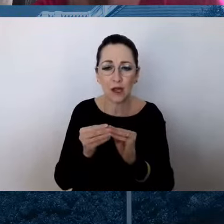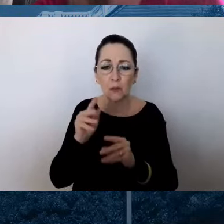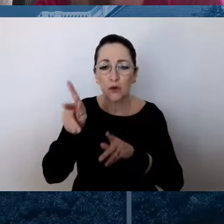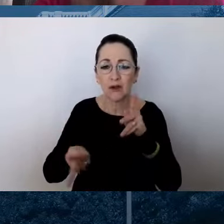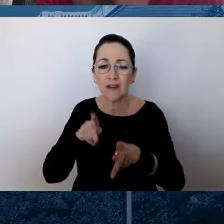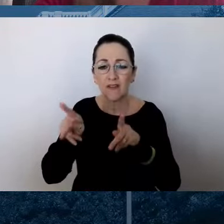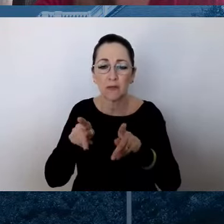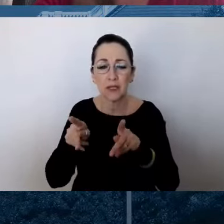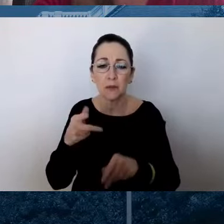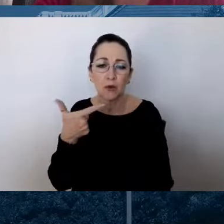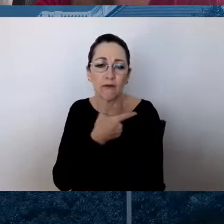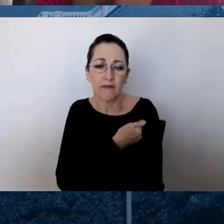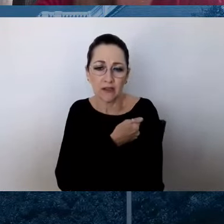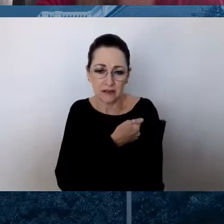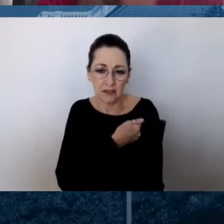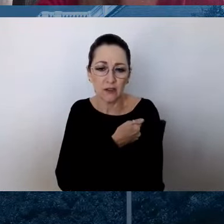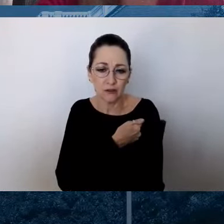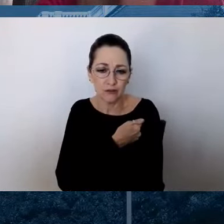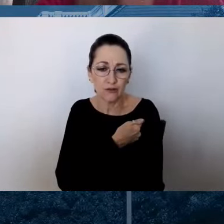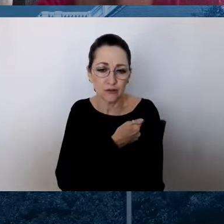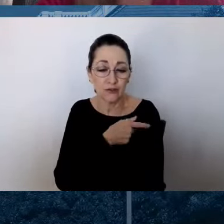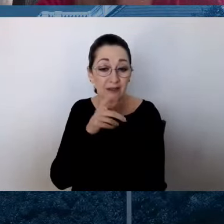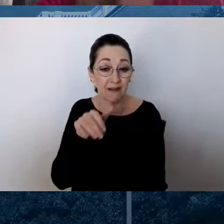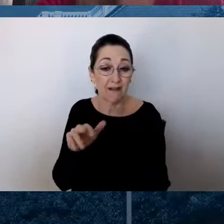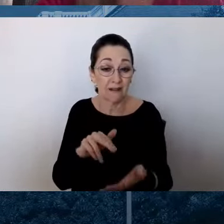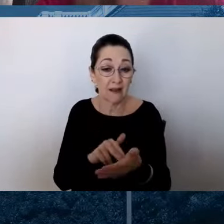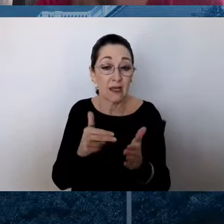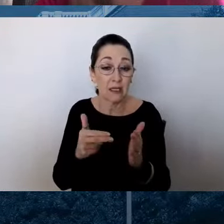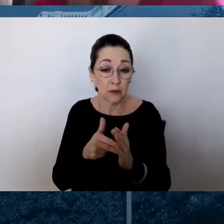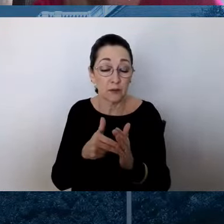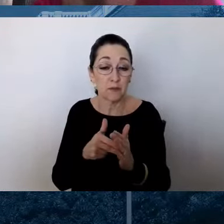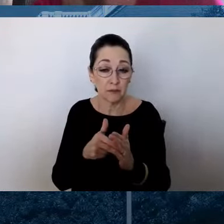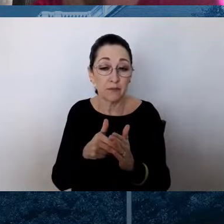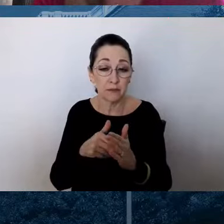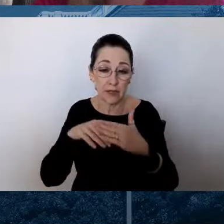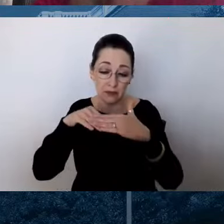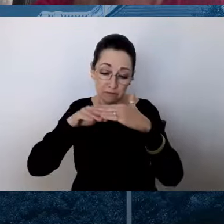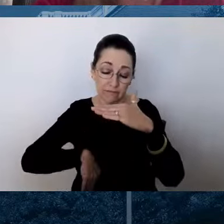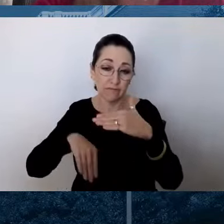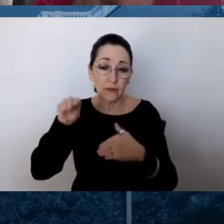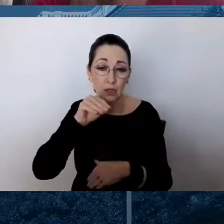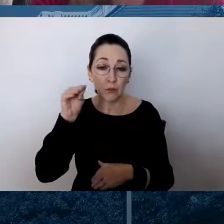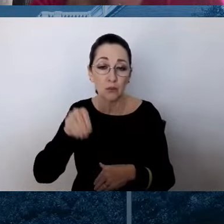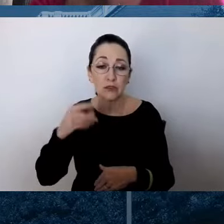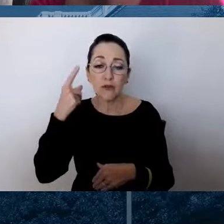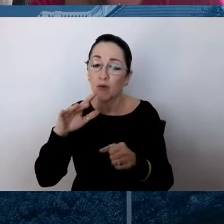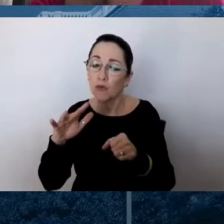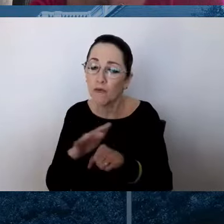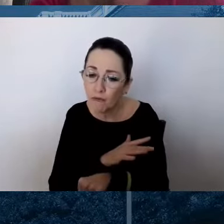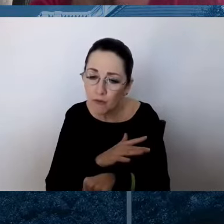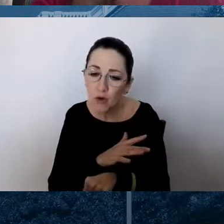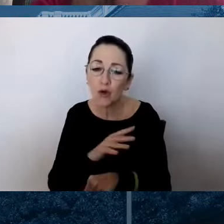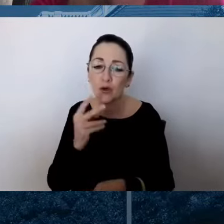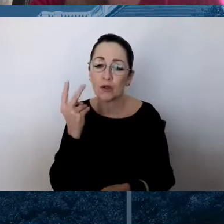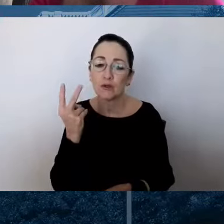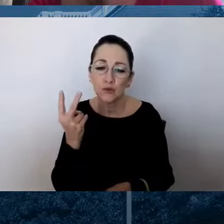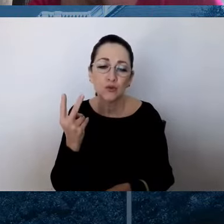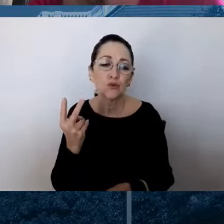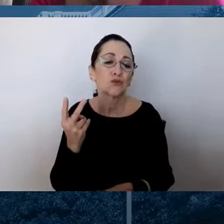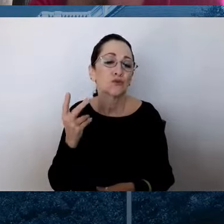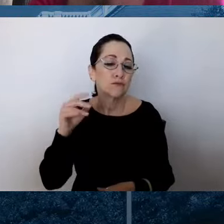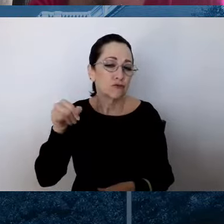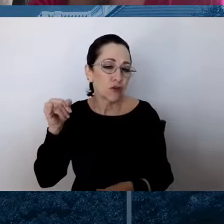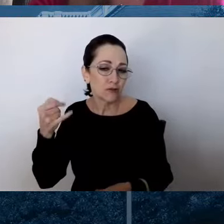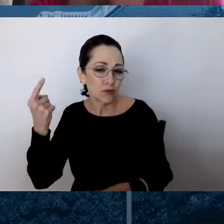than the state average for fully vaccinated persons. And you can see for the most